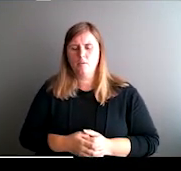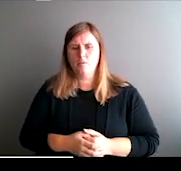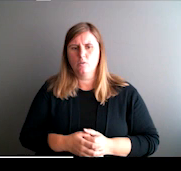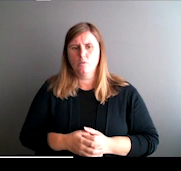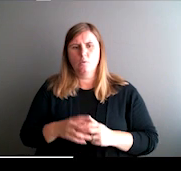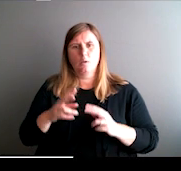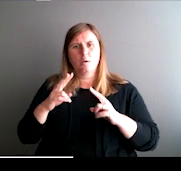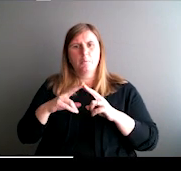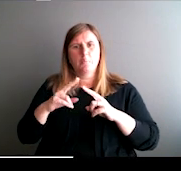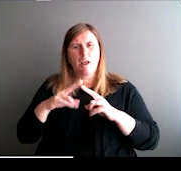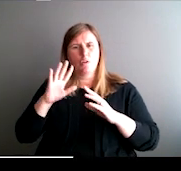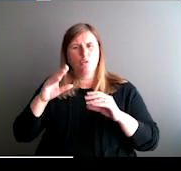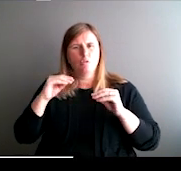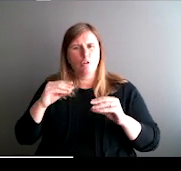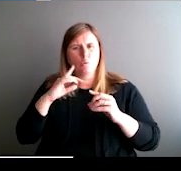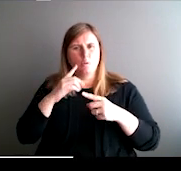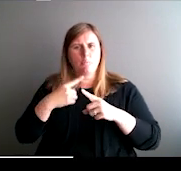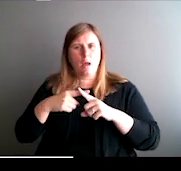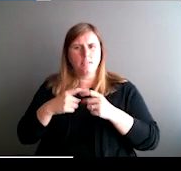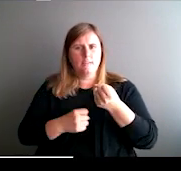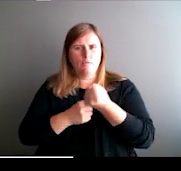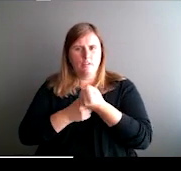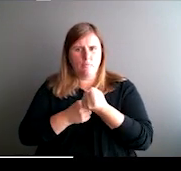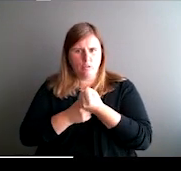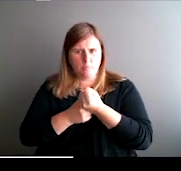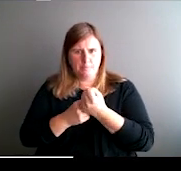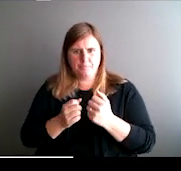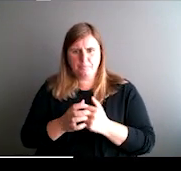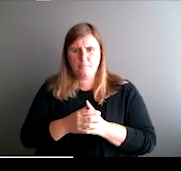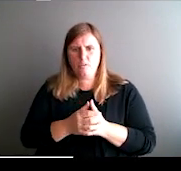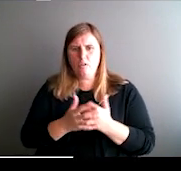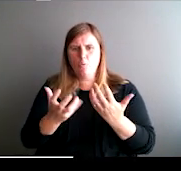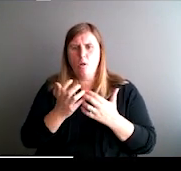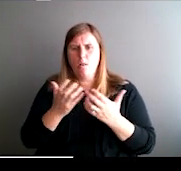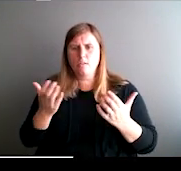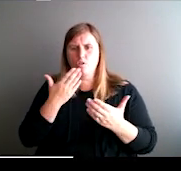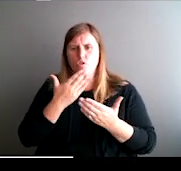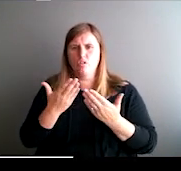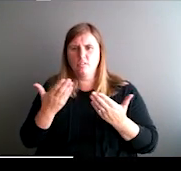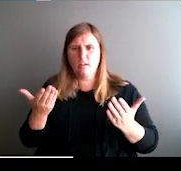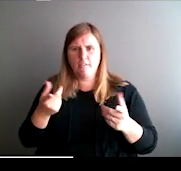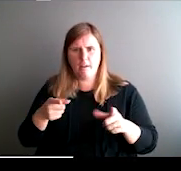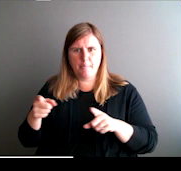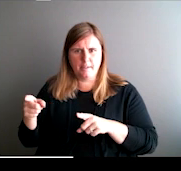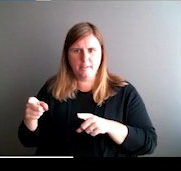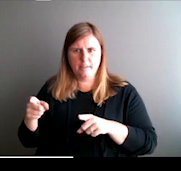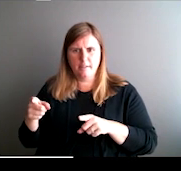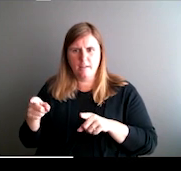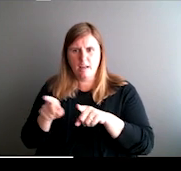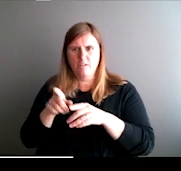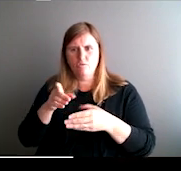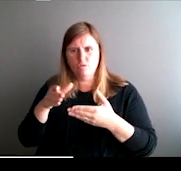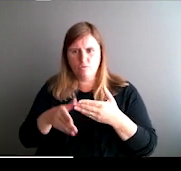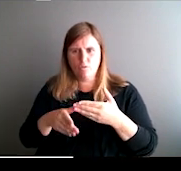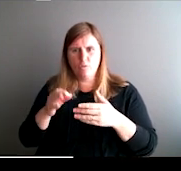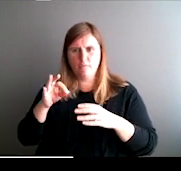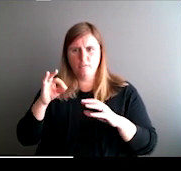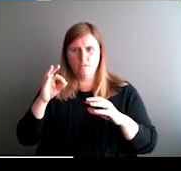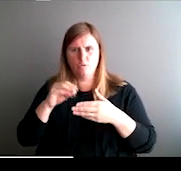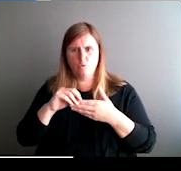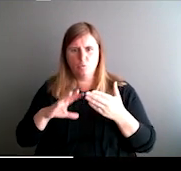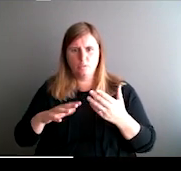your instruction with positive reinforcement. You want lots of good stuff happening as a result of the